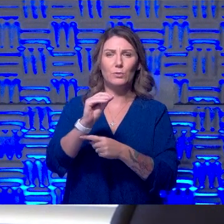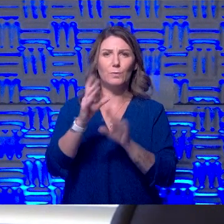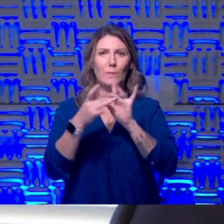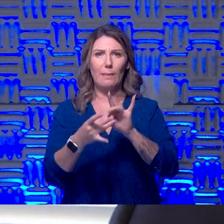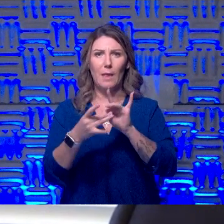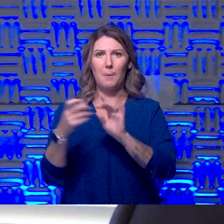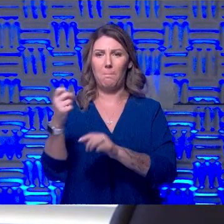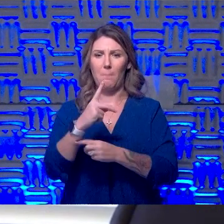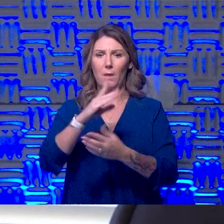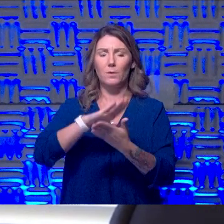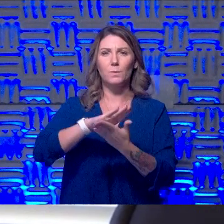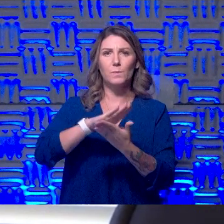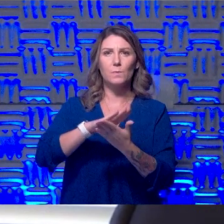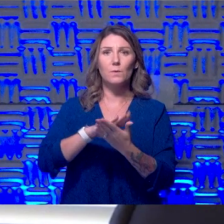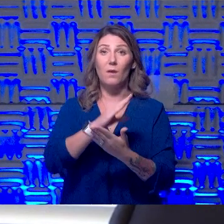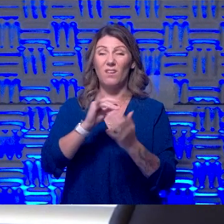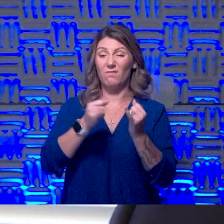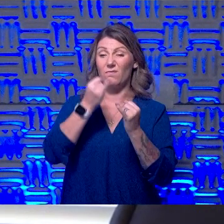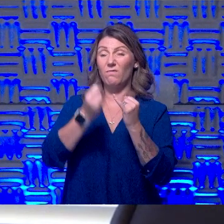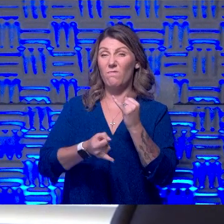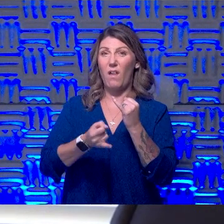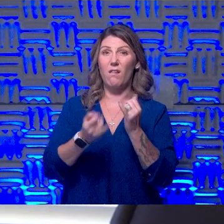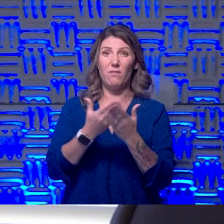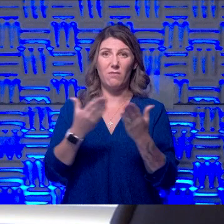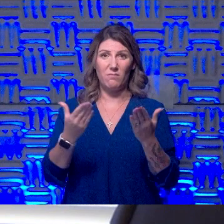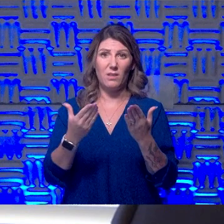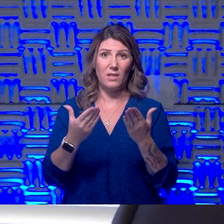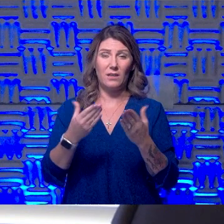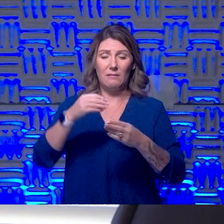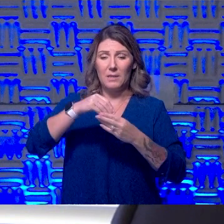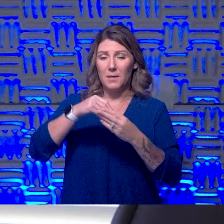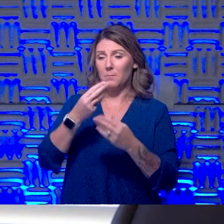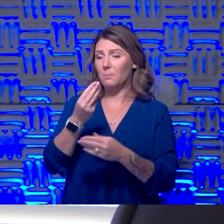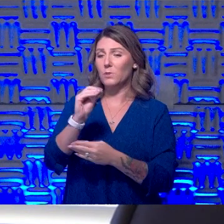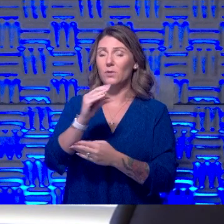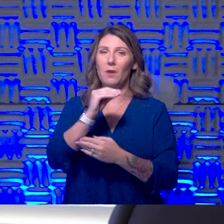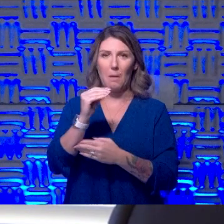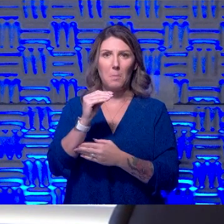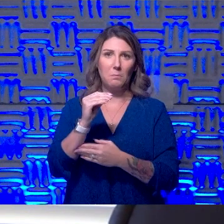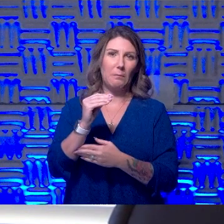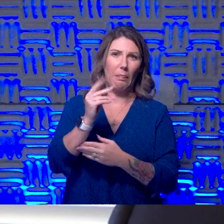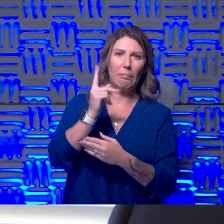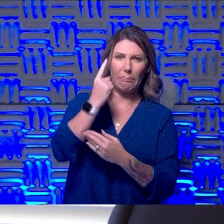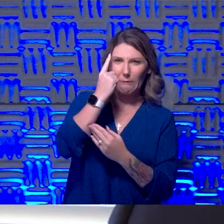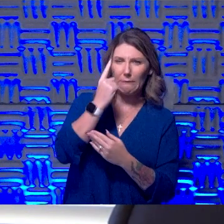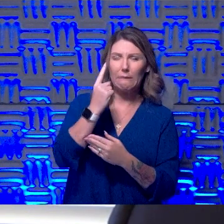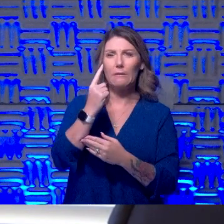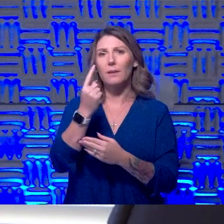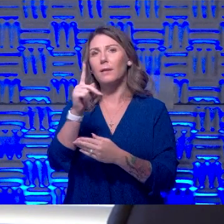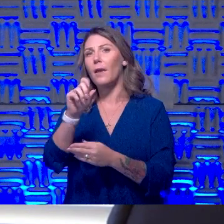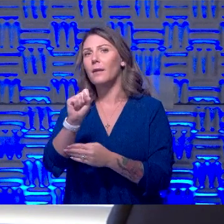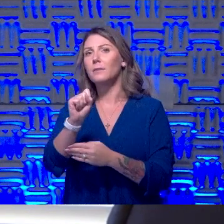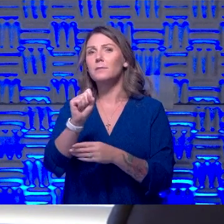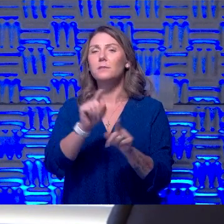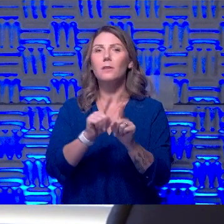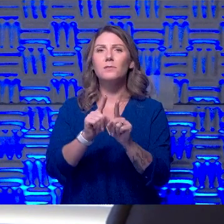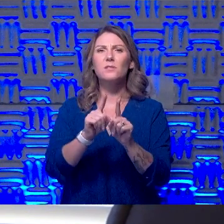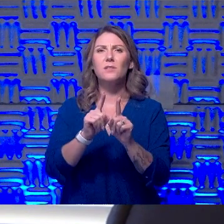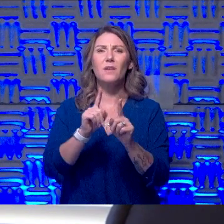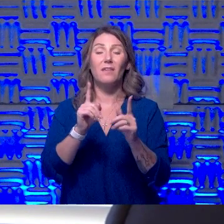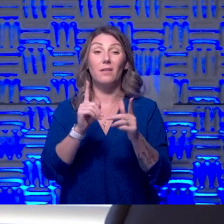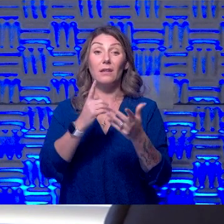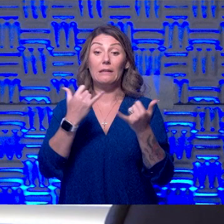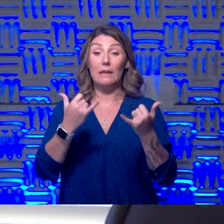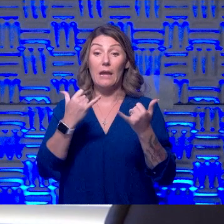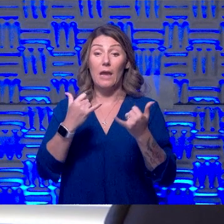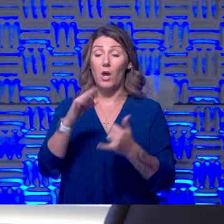one final additional thing that we're talking about a lot in Missouri, and I suspect in Kansas as well, is what are we going to do about the flu vaccines coming up?